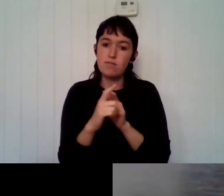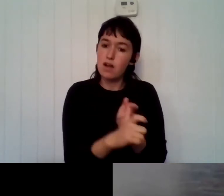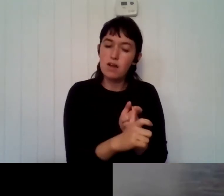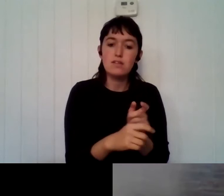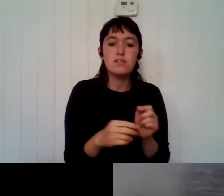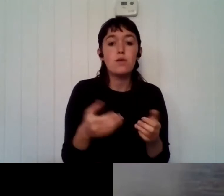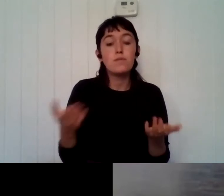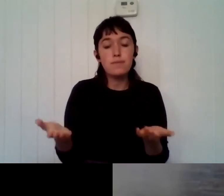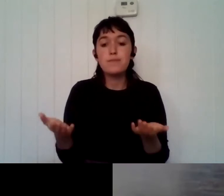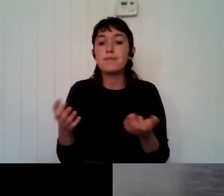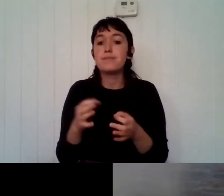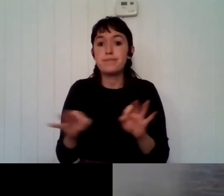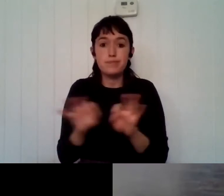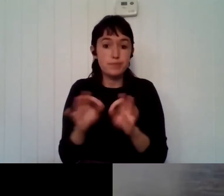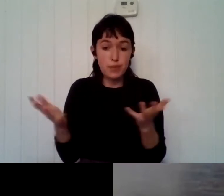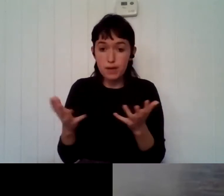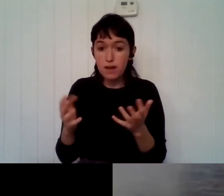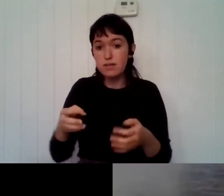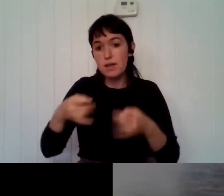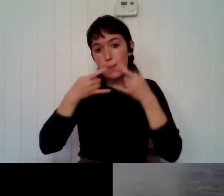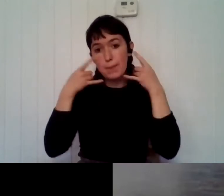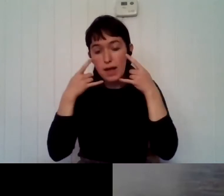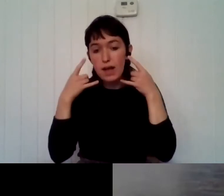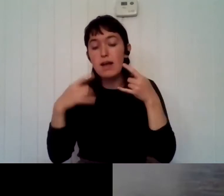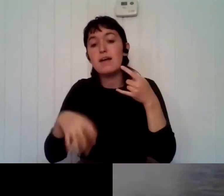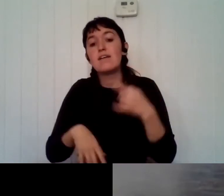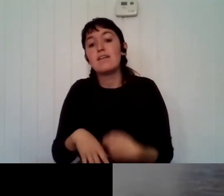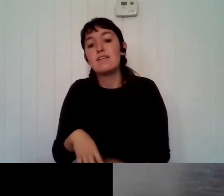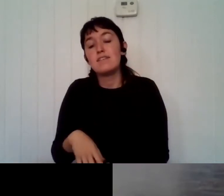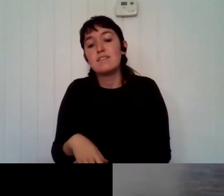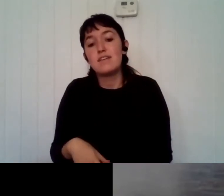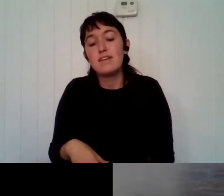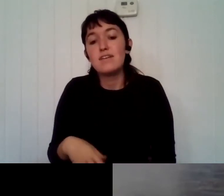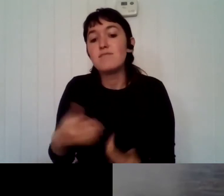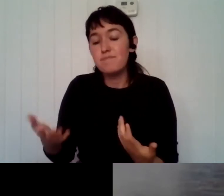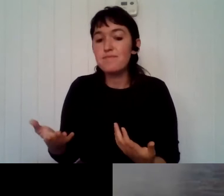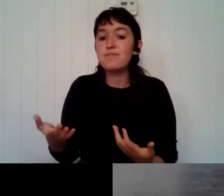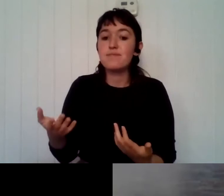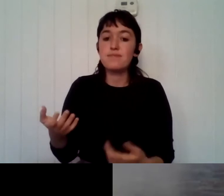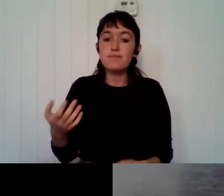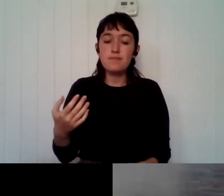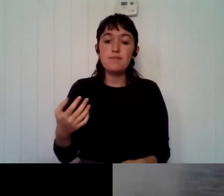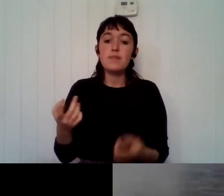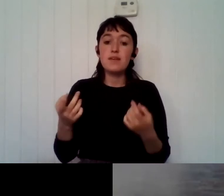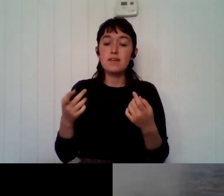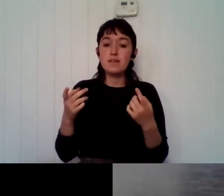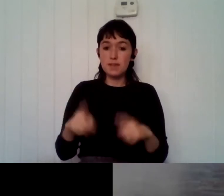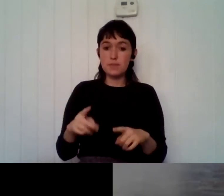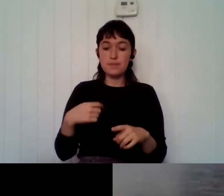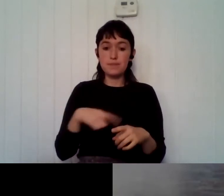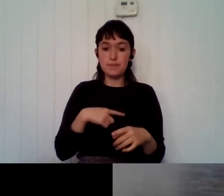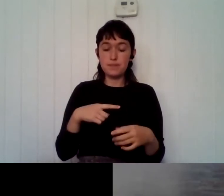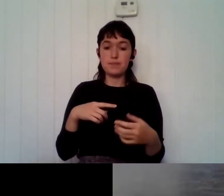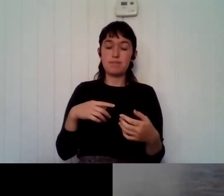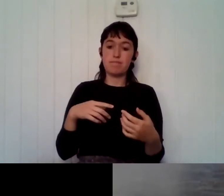with it. Masks, for example, are a staple in my country. When I was very little, instead of